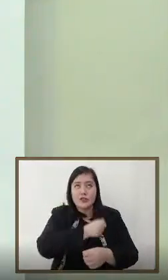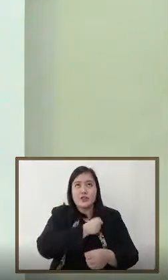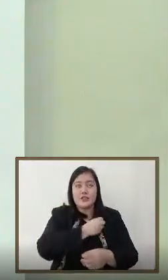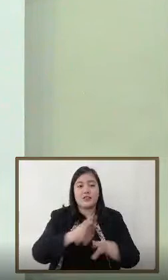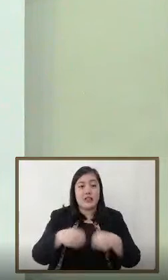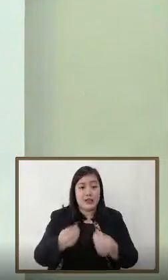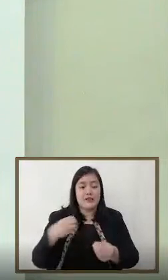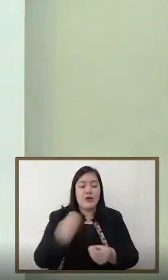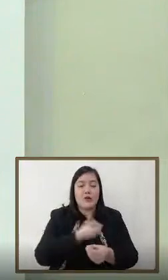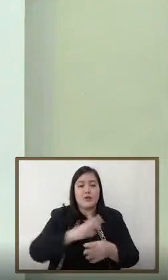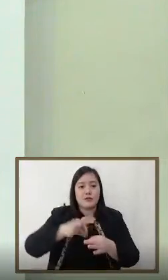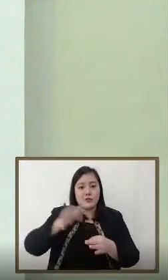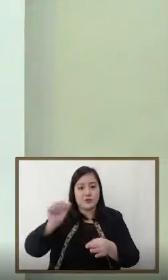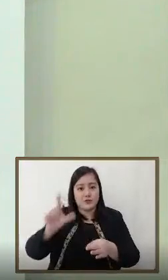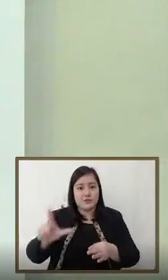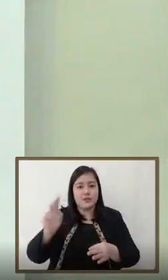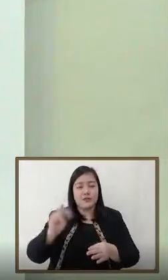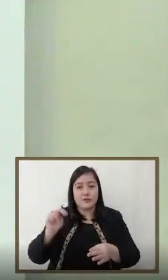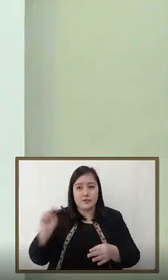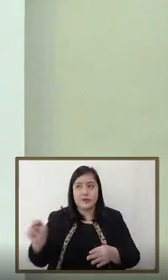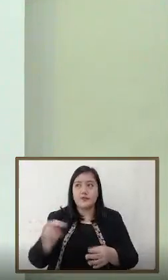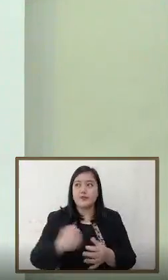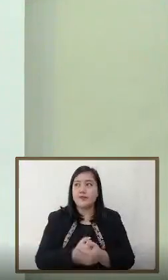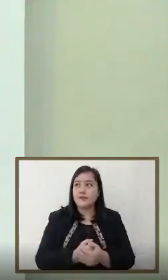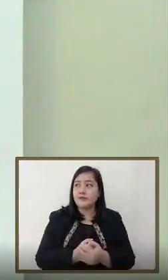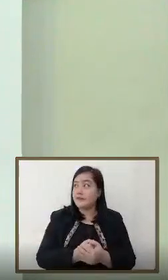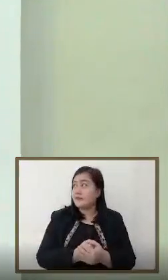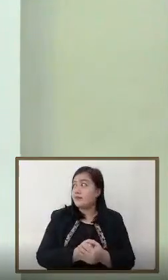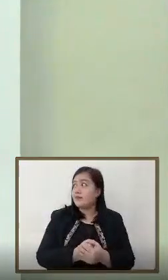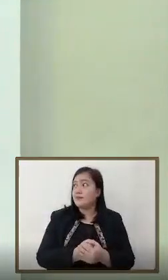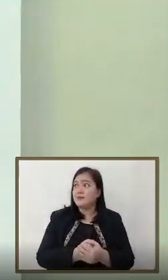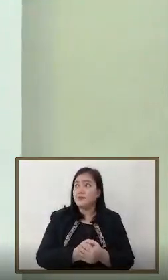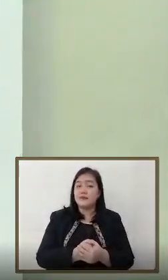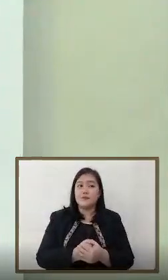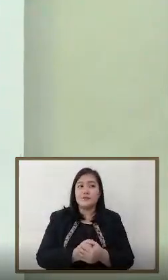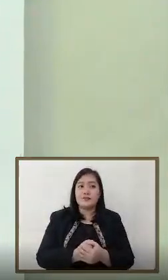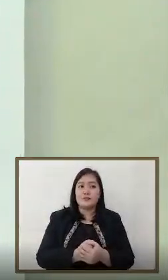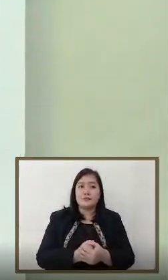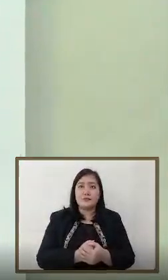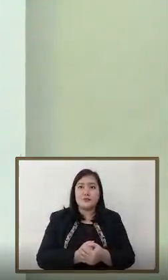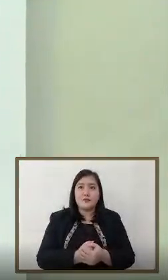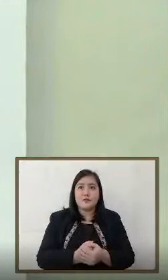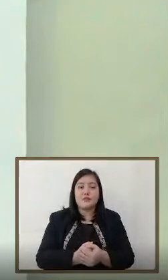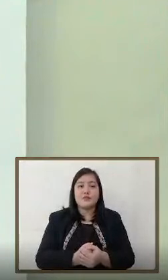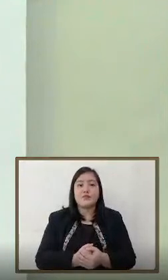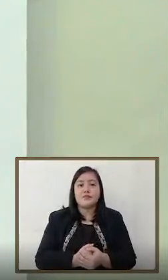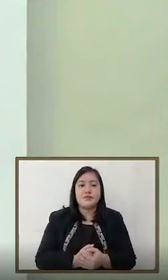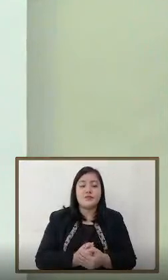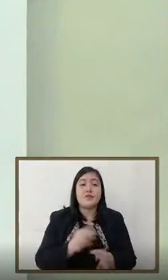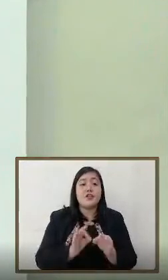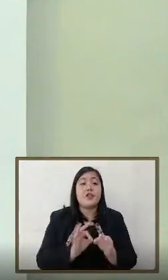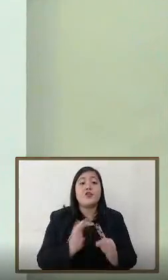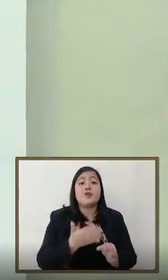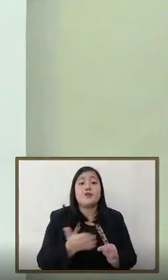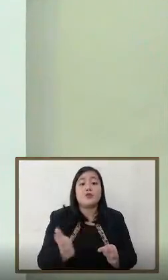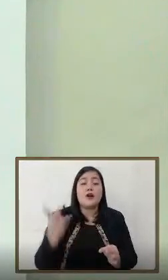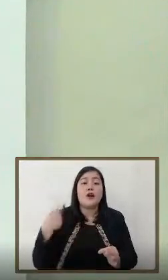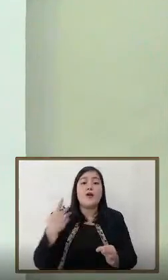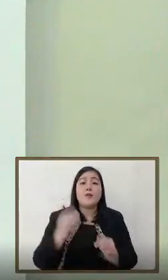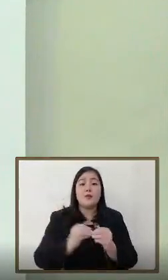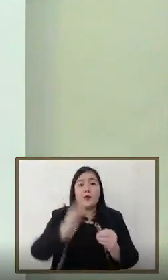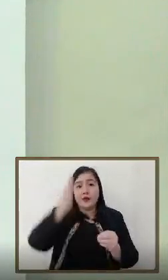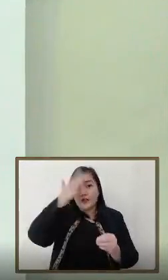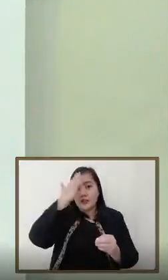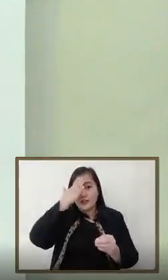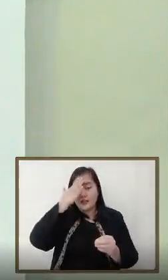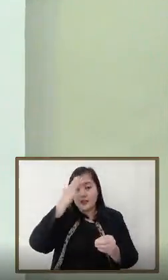that Bible school will deepen your knowledge. You will be more in love in our Lord Jesus Christ. So I'm